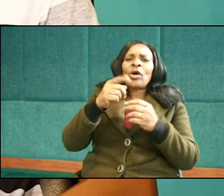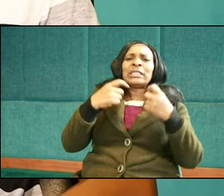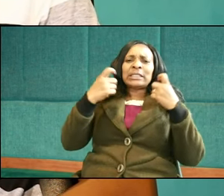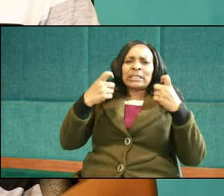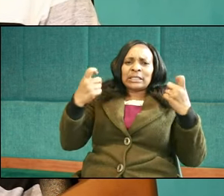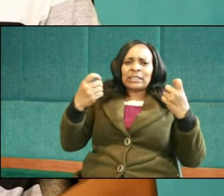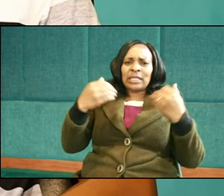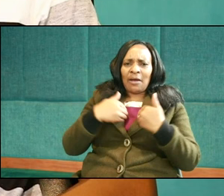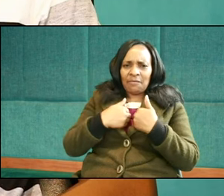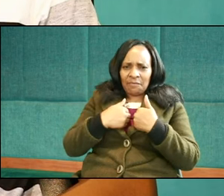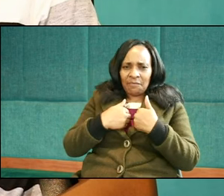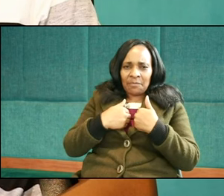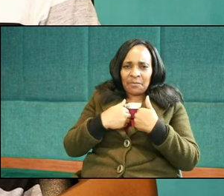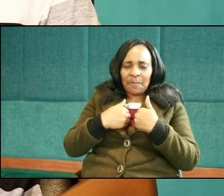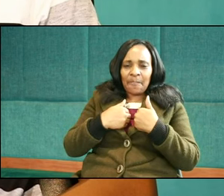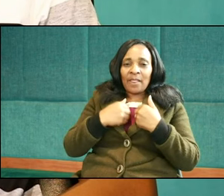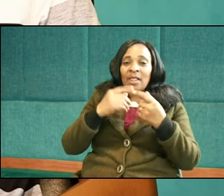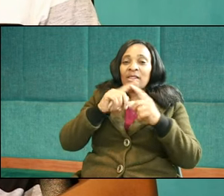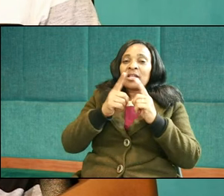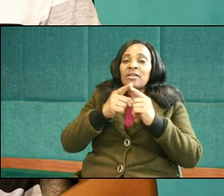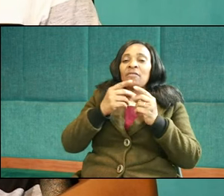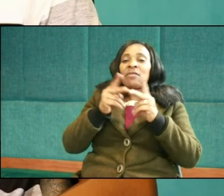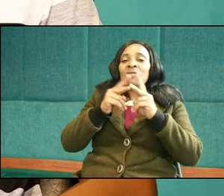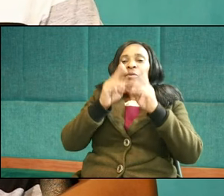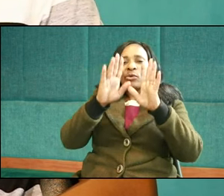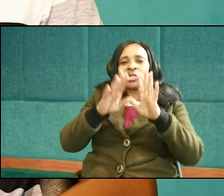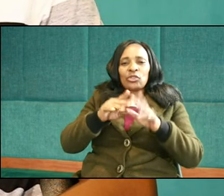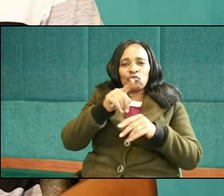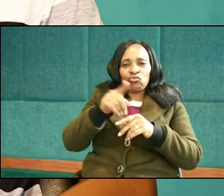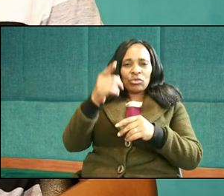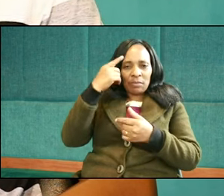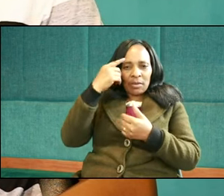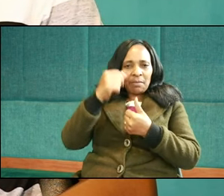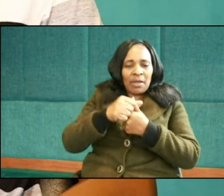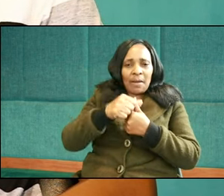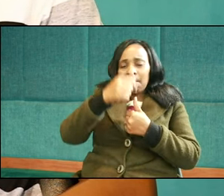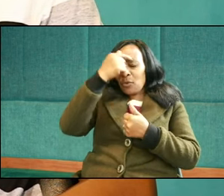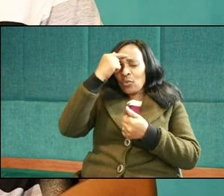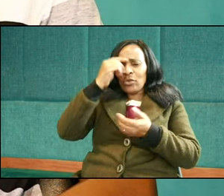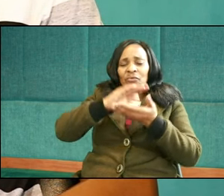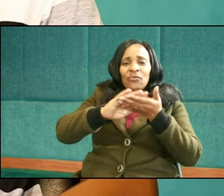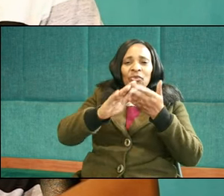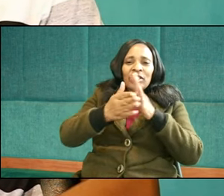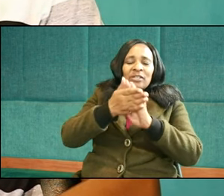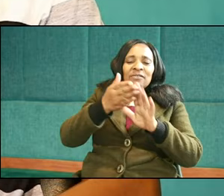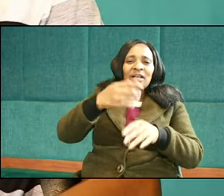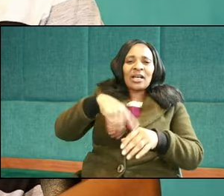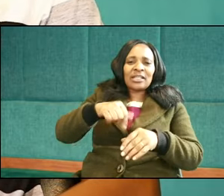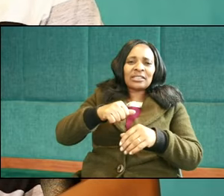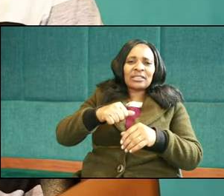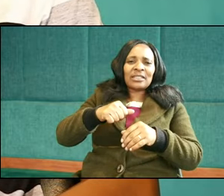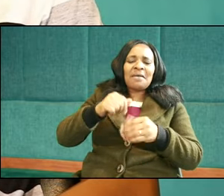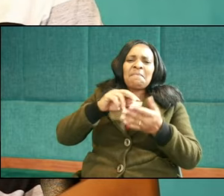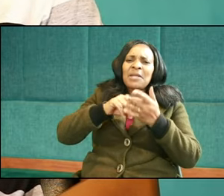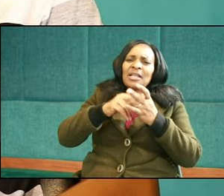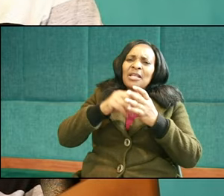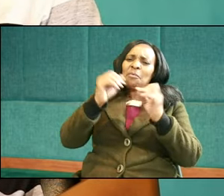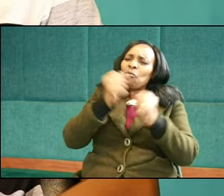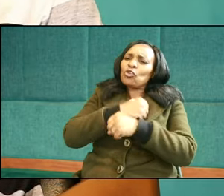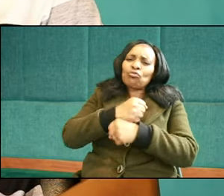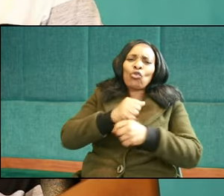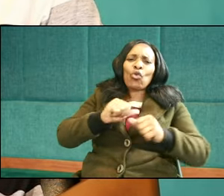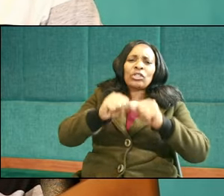nature. And it's important to remember that just because he forgives us doesn't mean we should continue living in